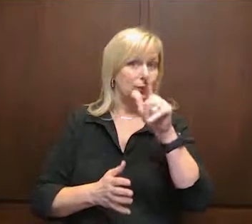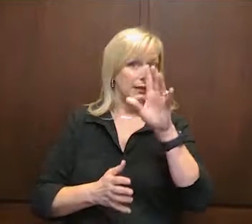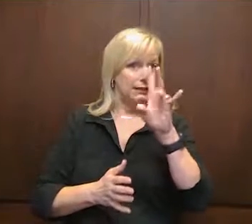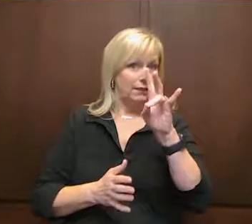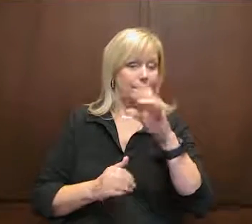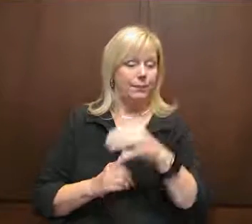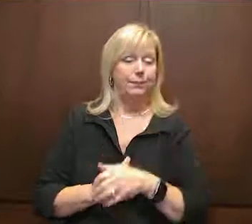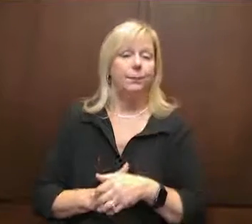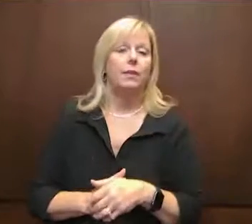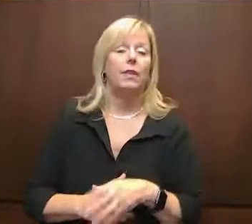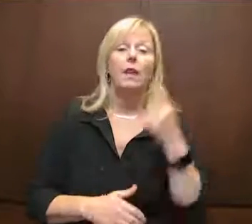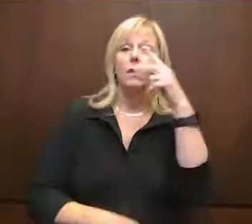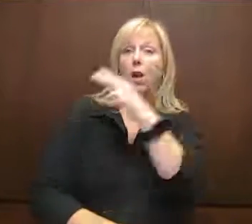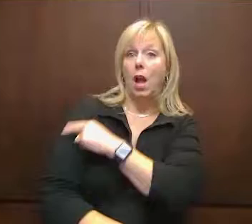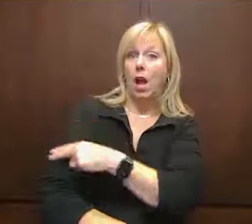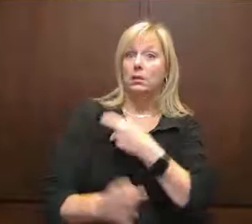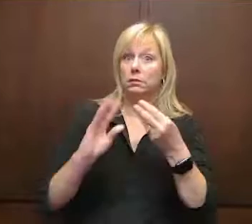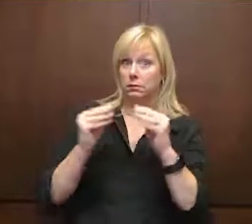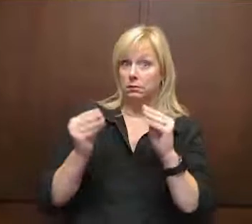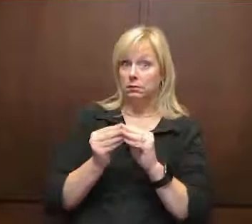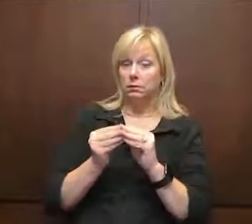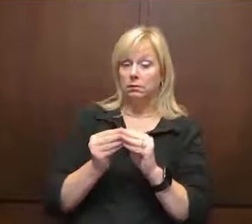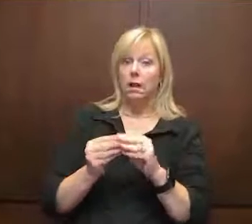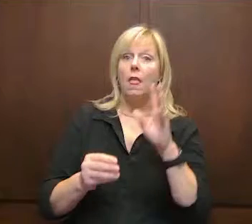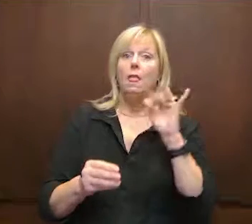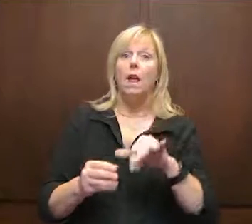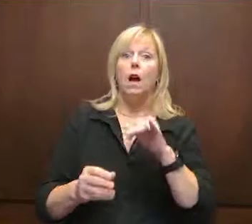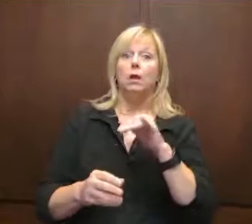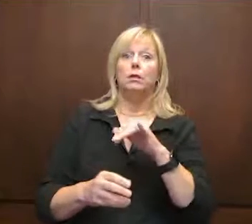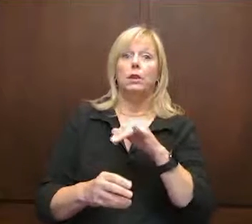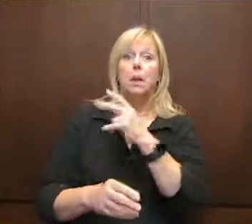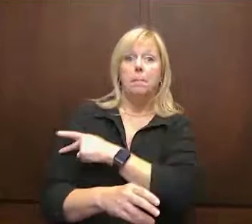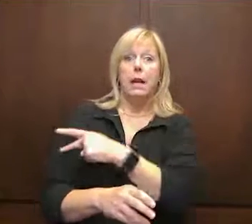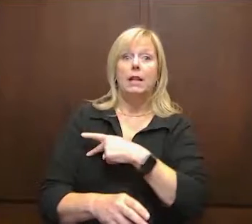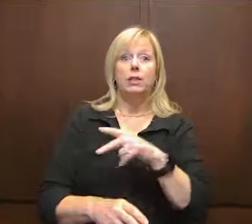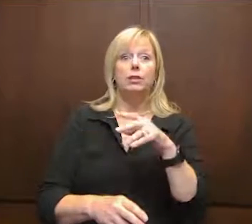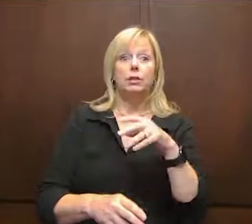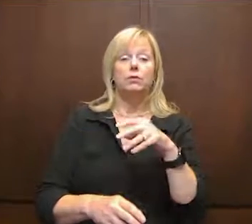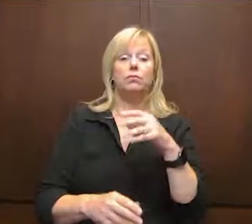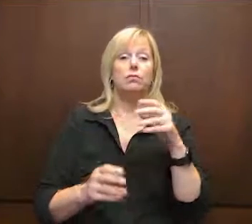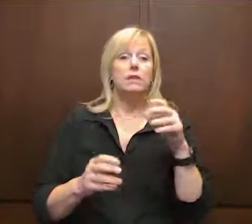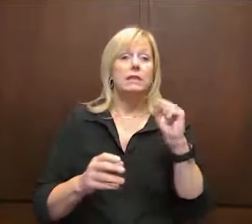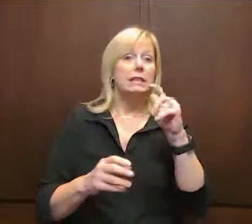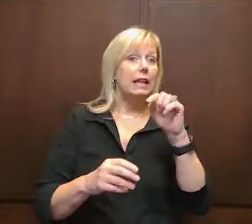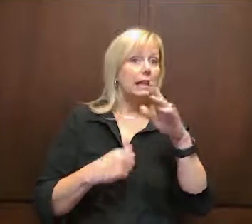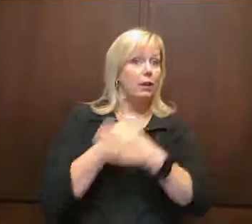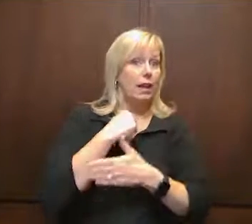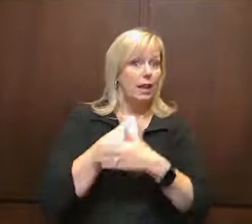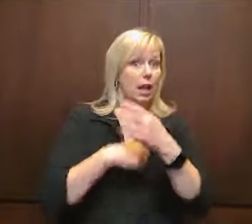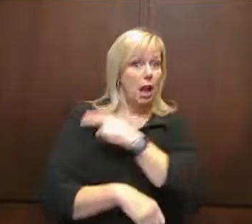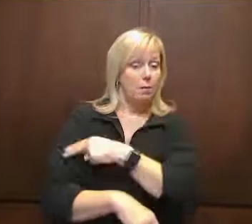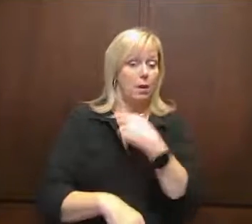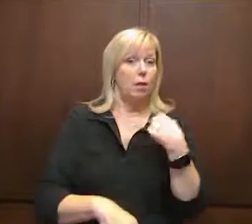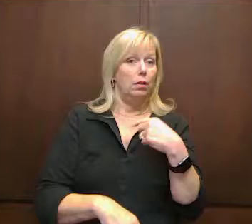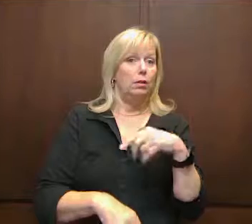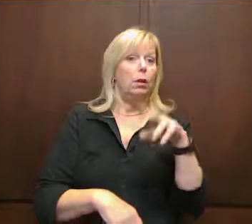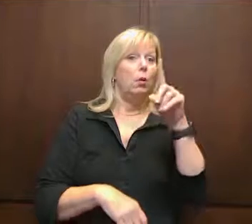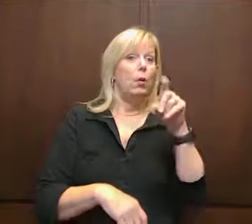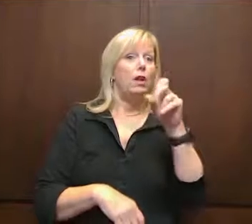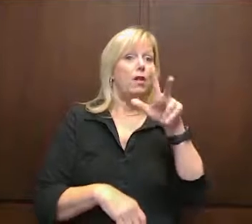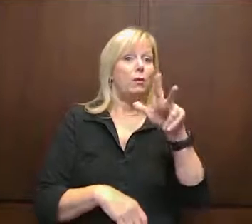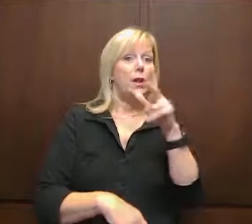17,627. For hospitalization, those hospitalized in St. Clair County hospitals, we have